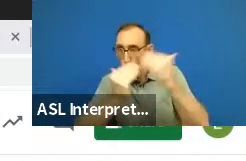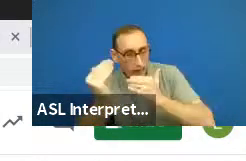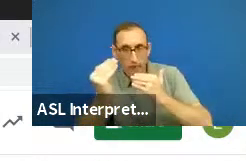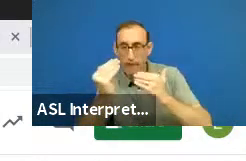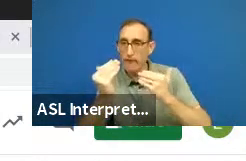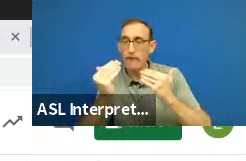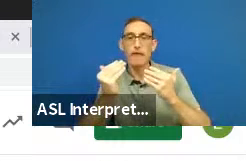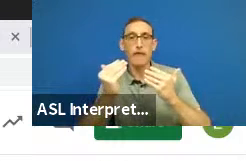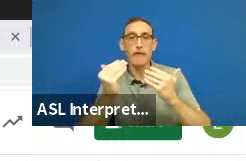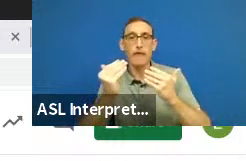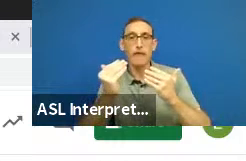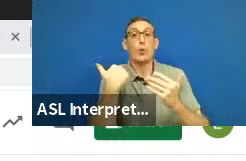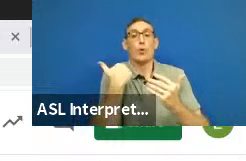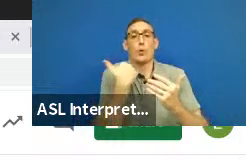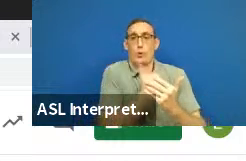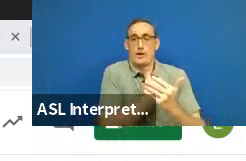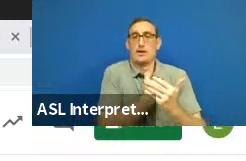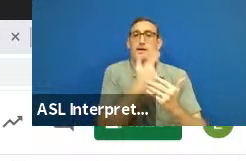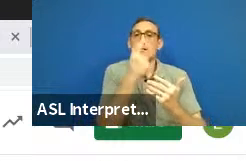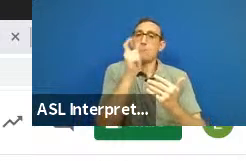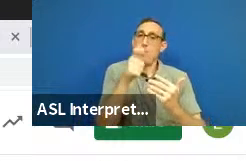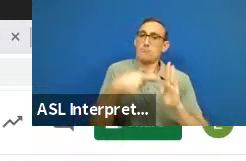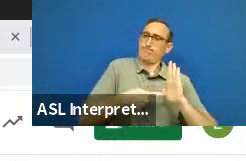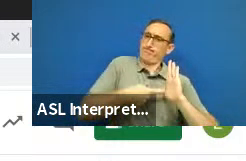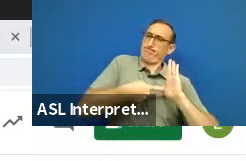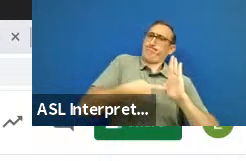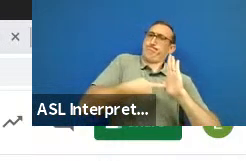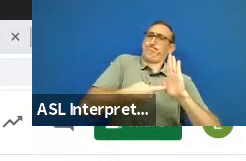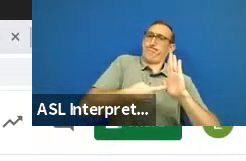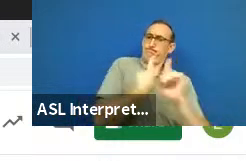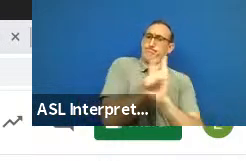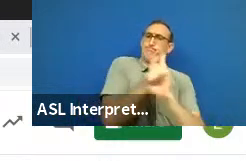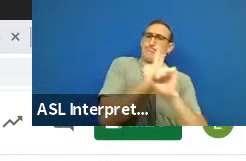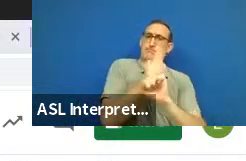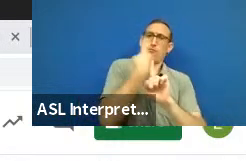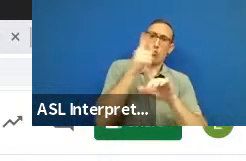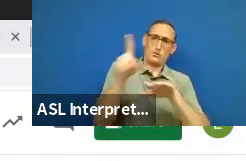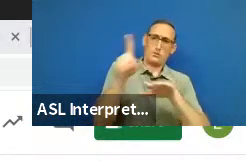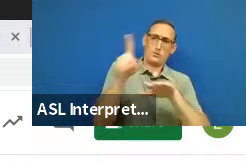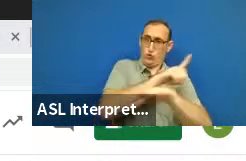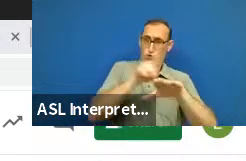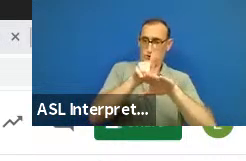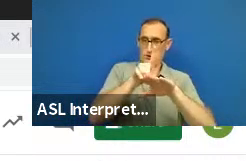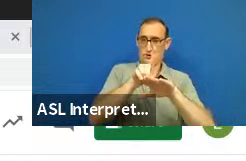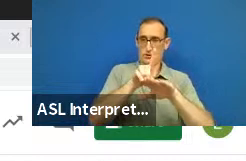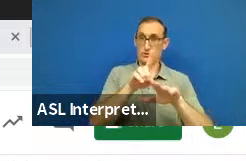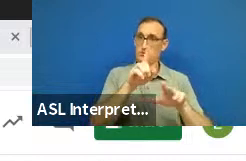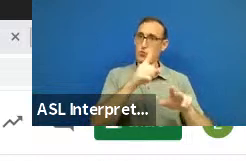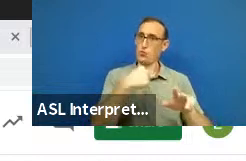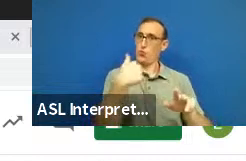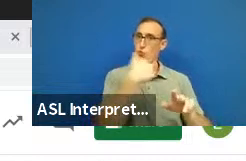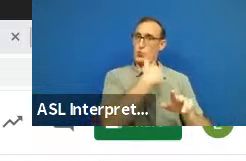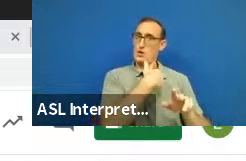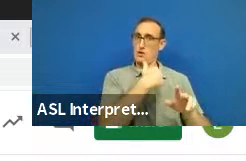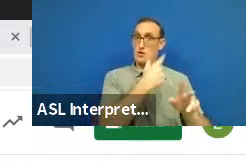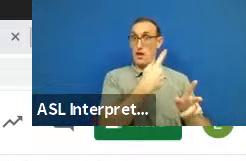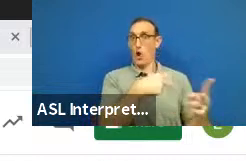the pace for the district, and so we can end up where we can be